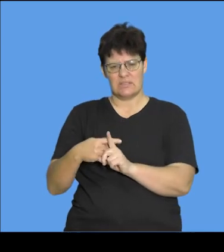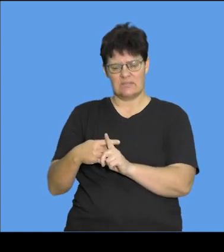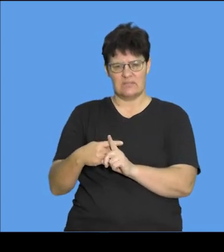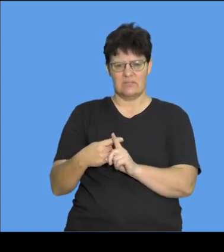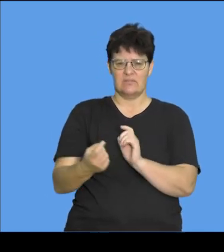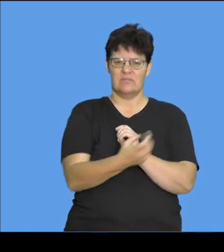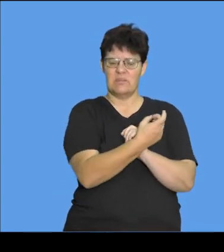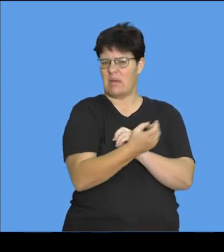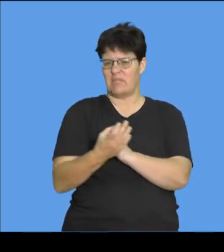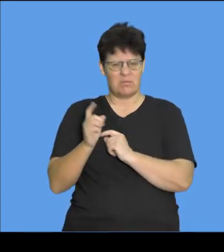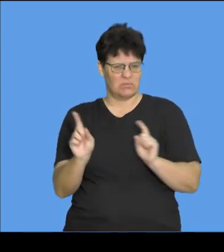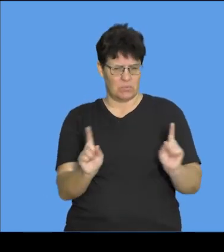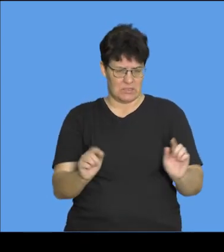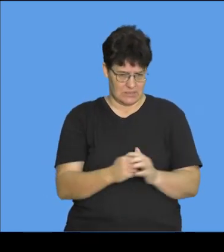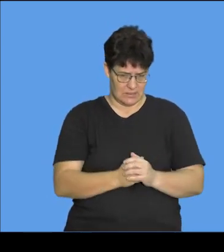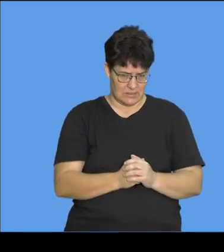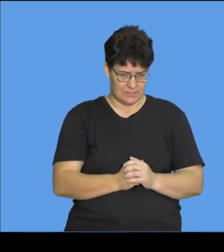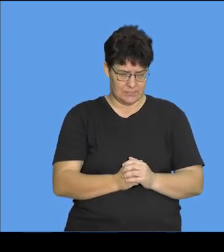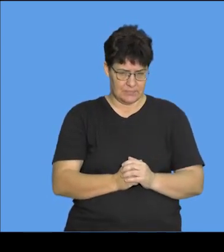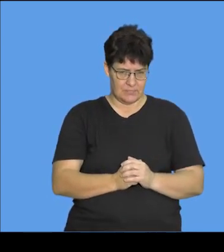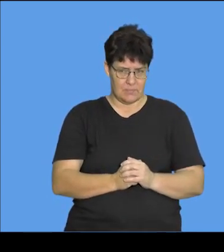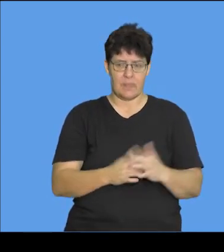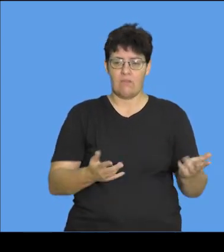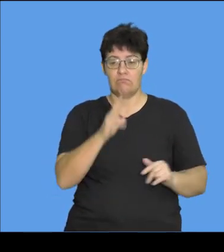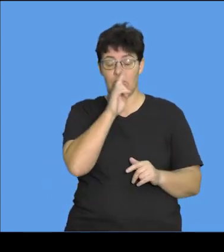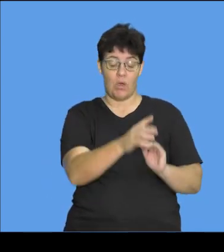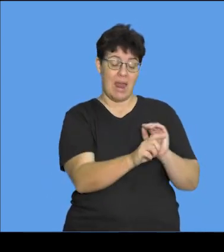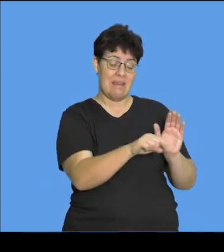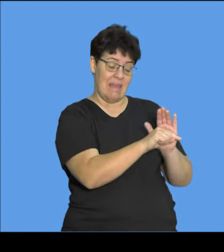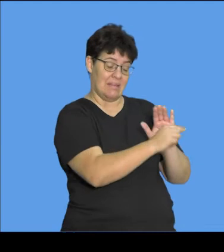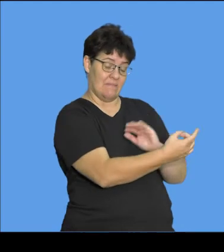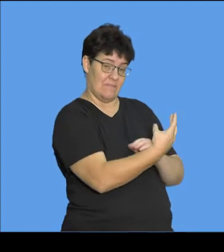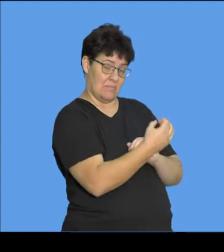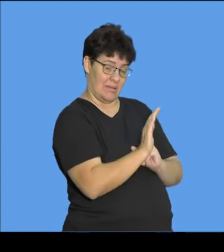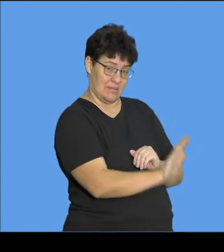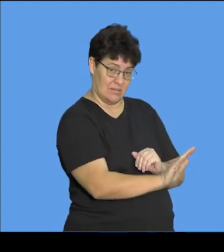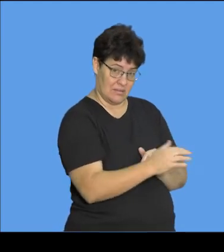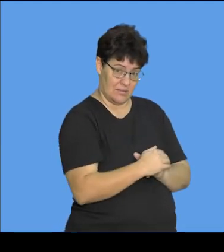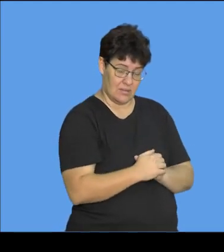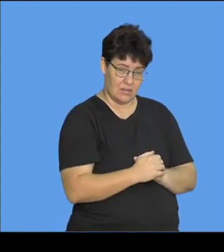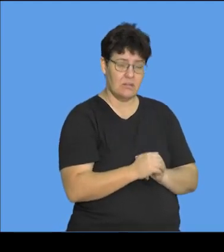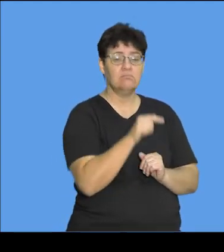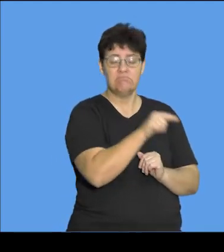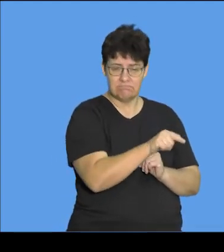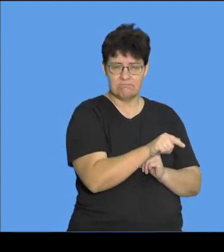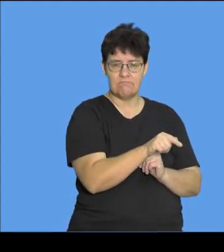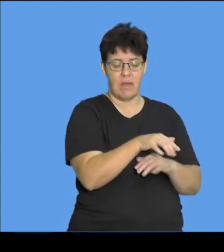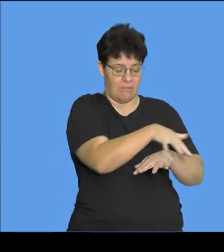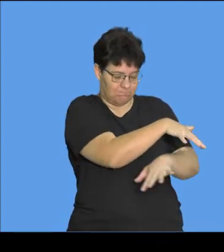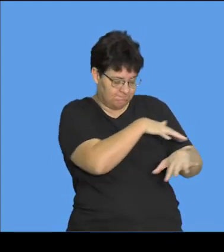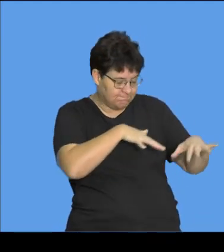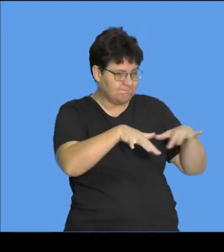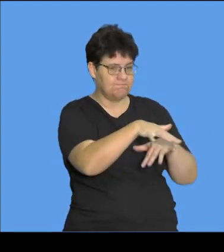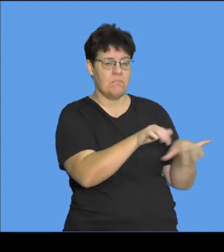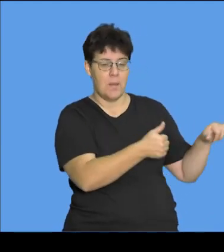actually try and establish in an organism. So when we look at negative feedback, we see that it brings about conditions back